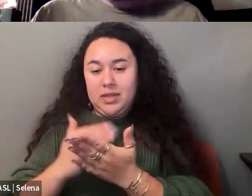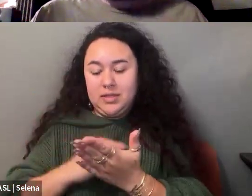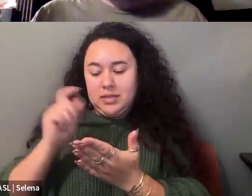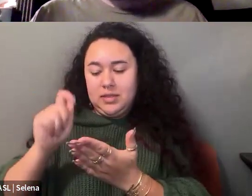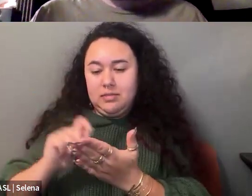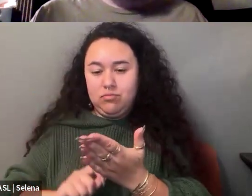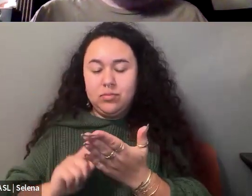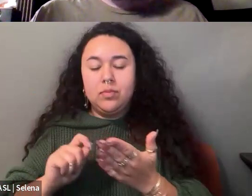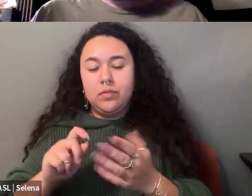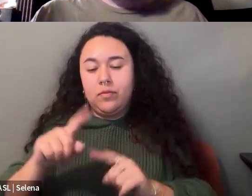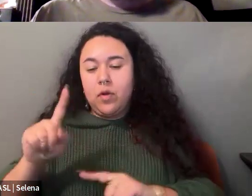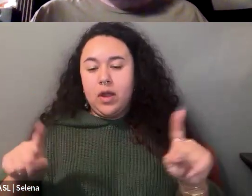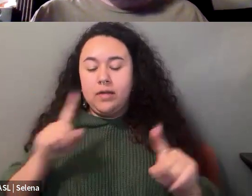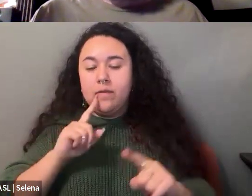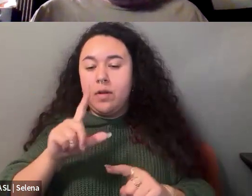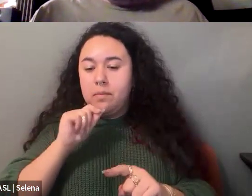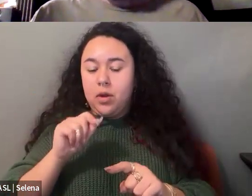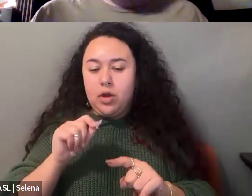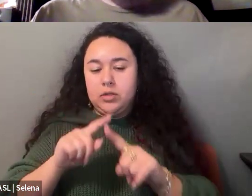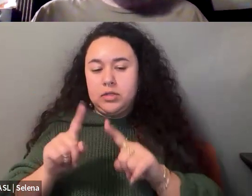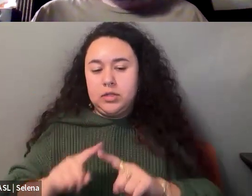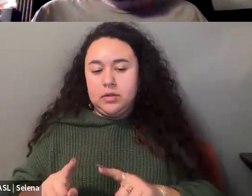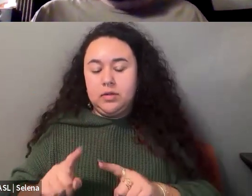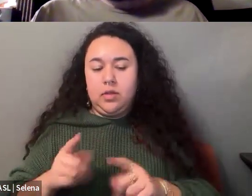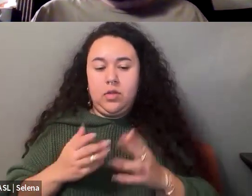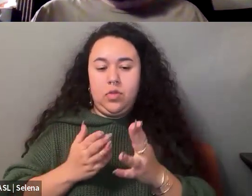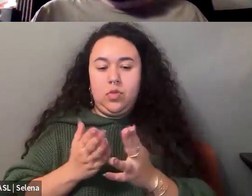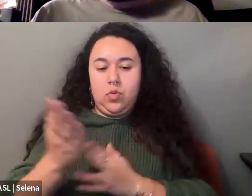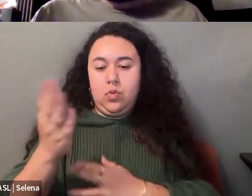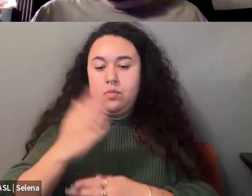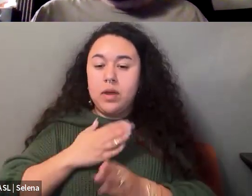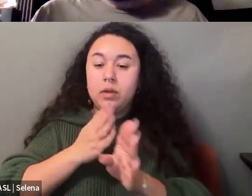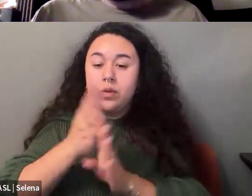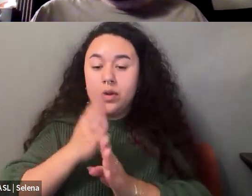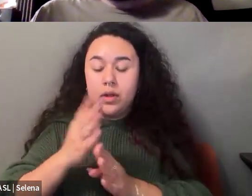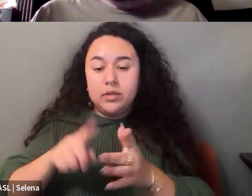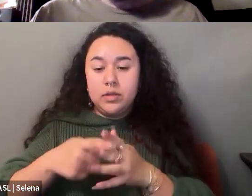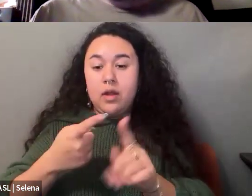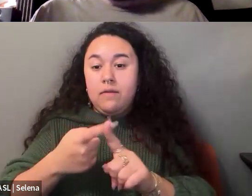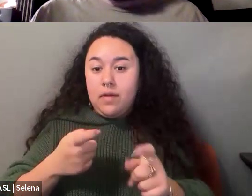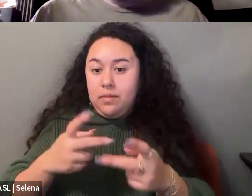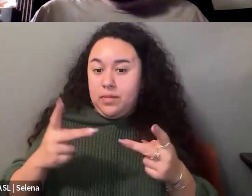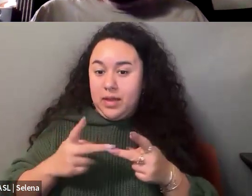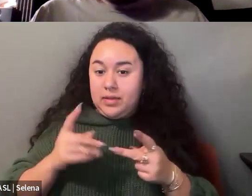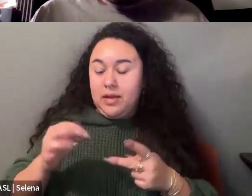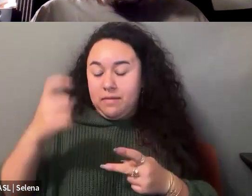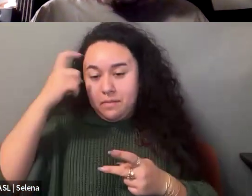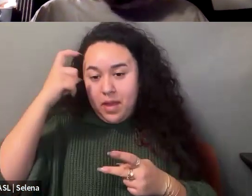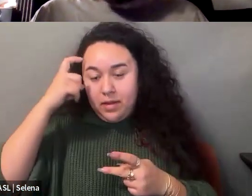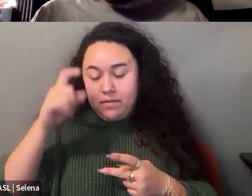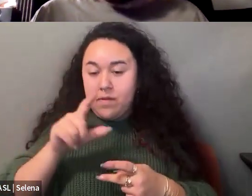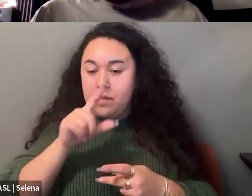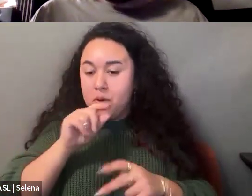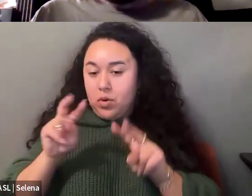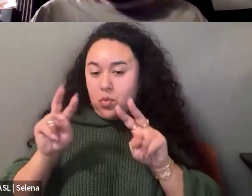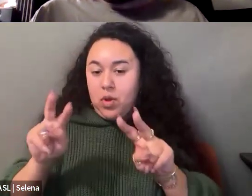birding through a lot of it my career, but I think I started from a place of mindful birding because I would spend a lot of